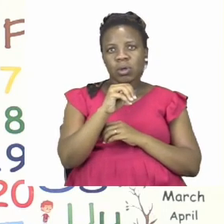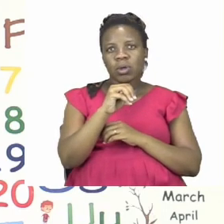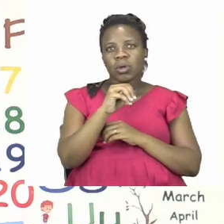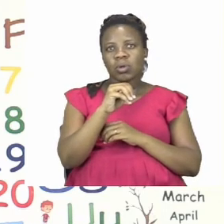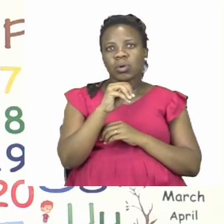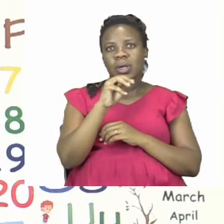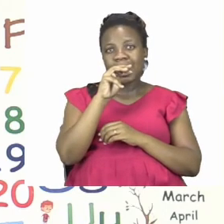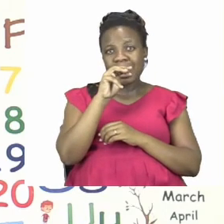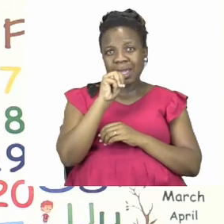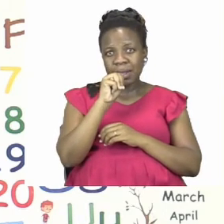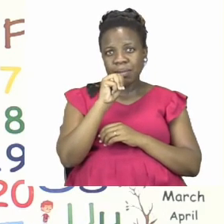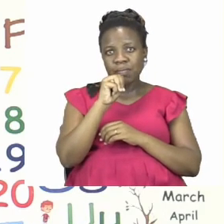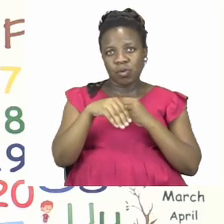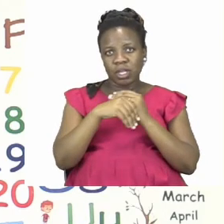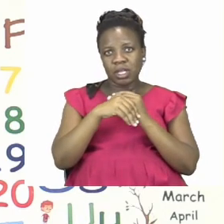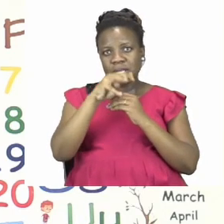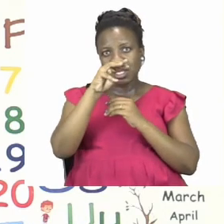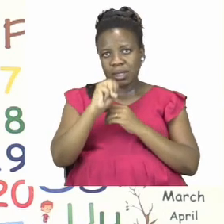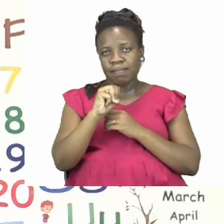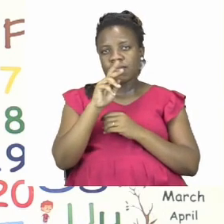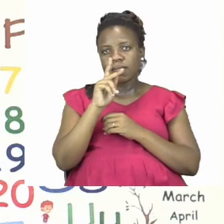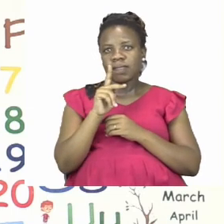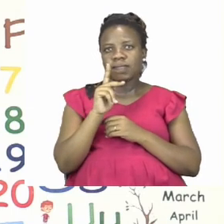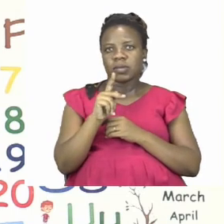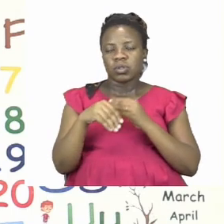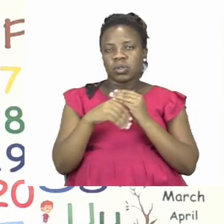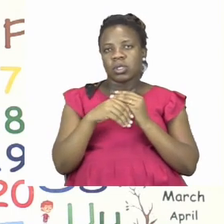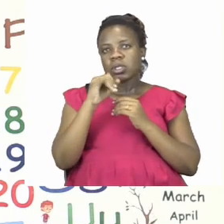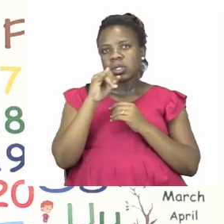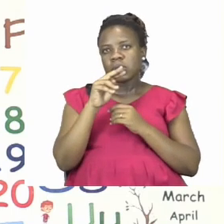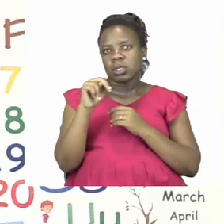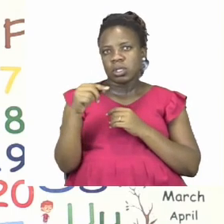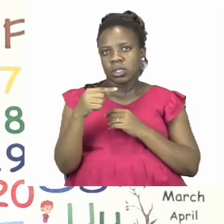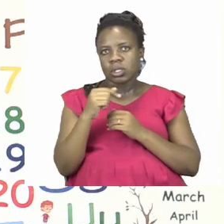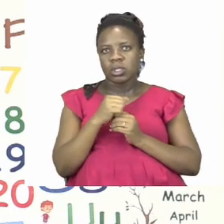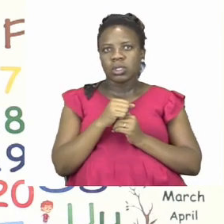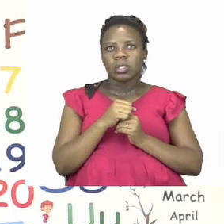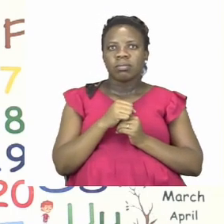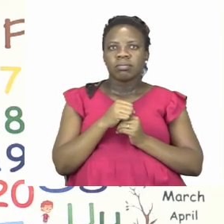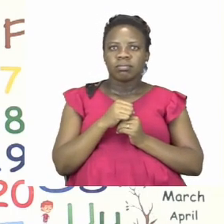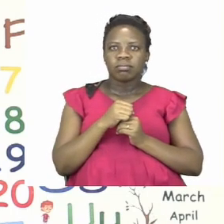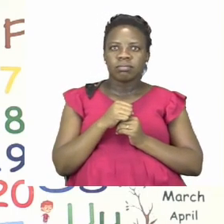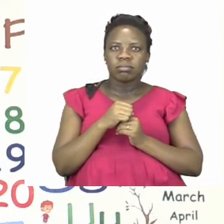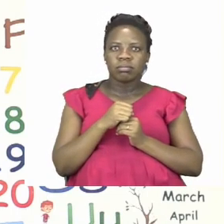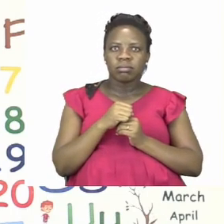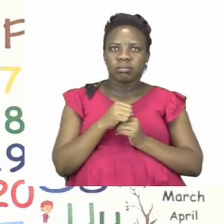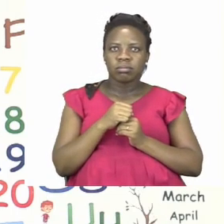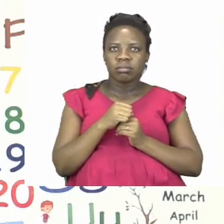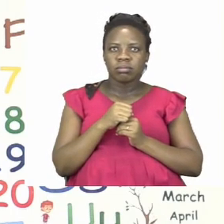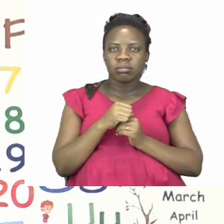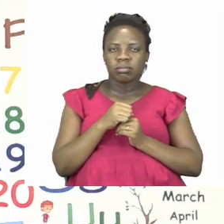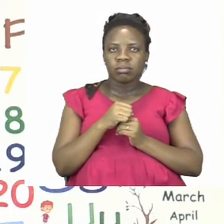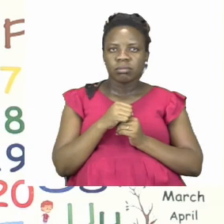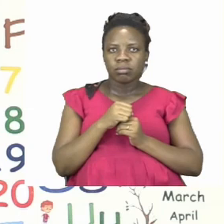means that we just take the word and then add our ing. So don't forget, for each sentence, you